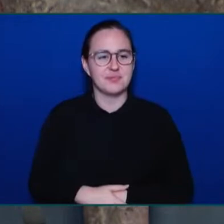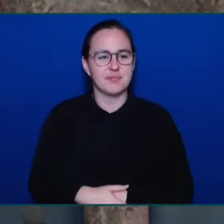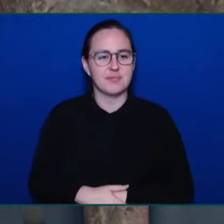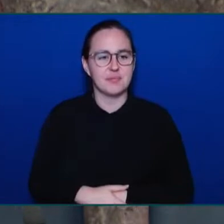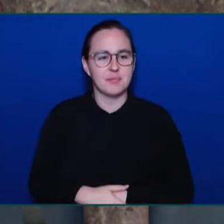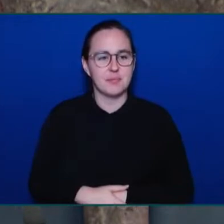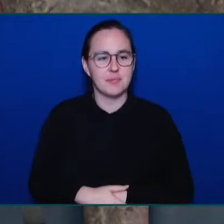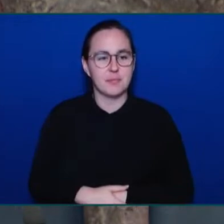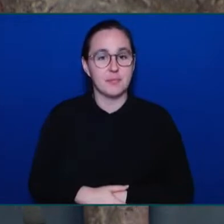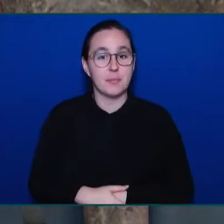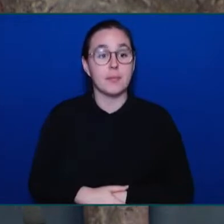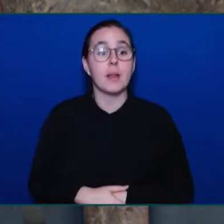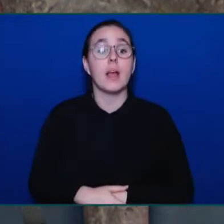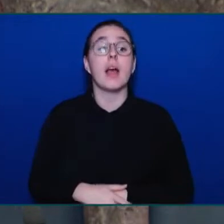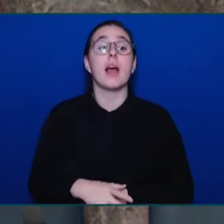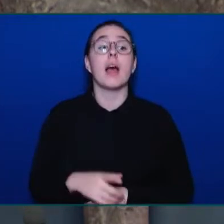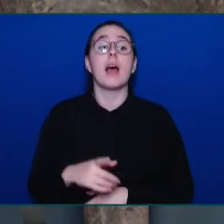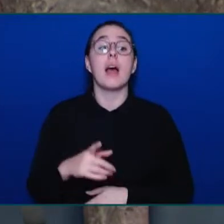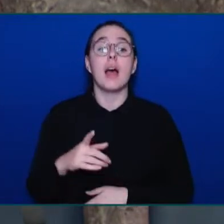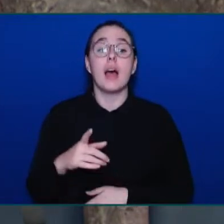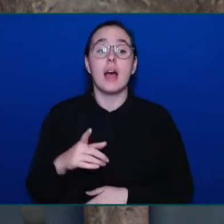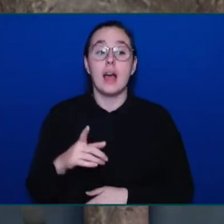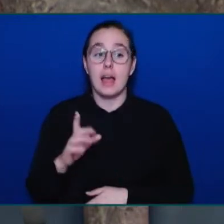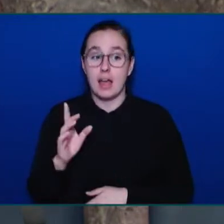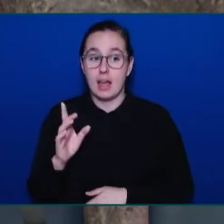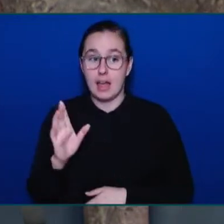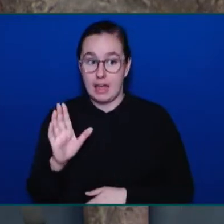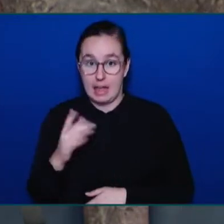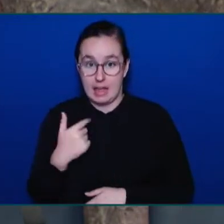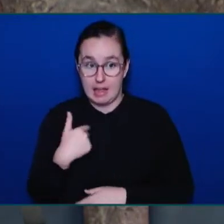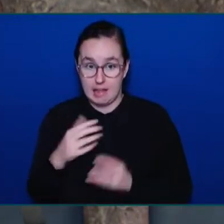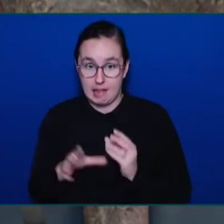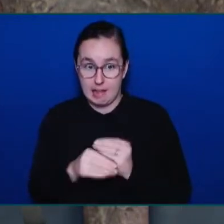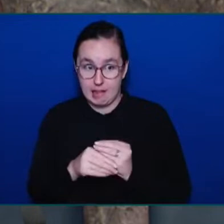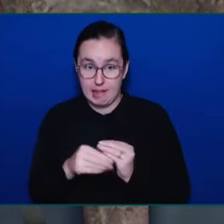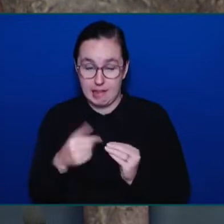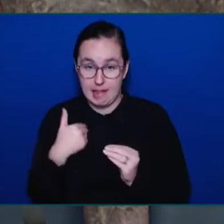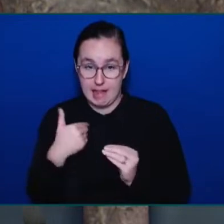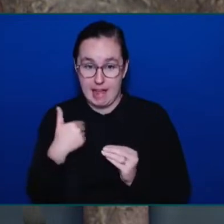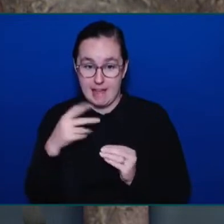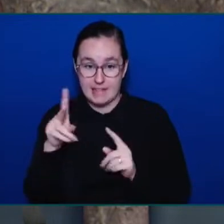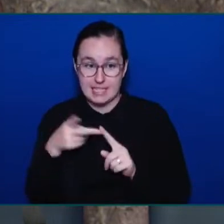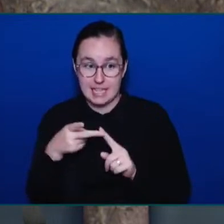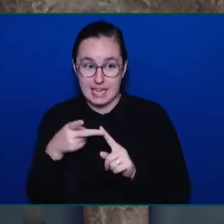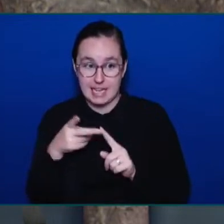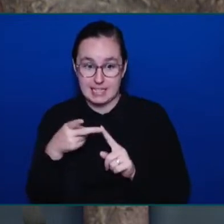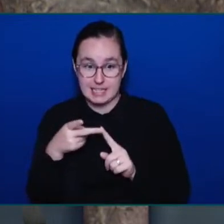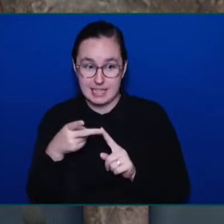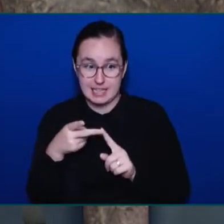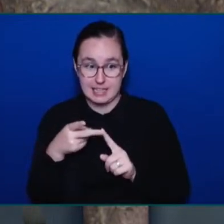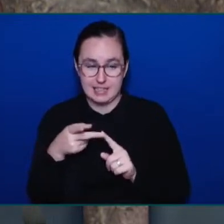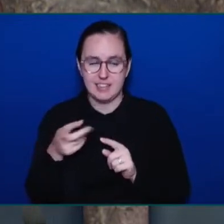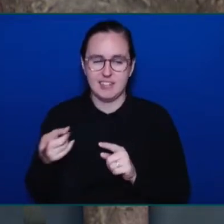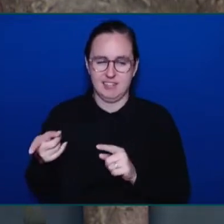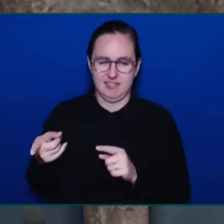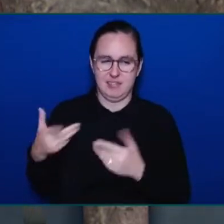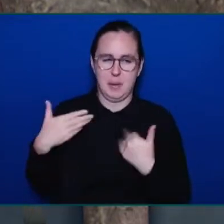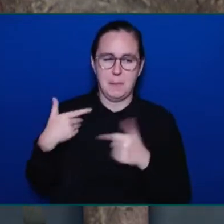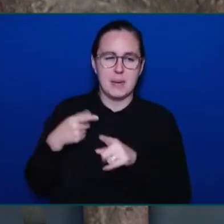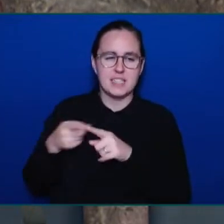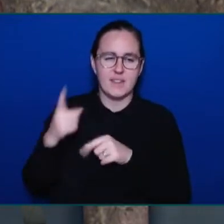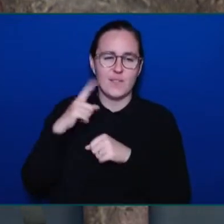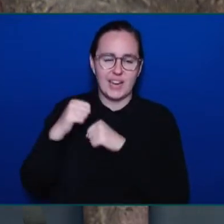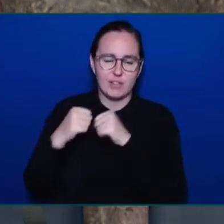Minister of Municipal Affairs. Oh, okay. Please continue. Sorry, Mr. Speaker. Thank you very much. I'd also like